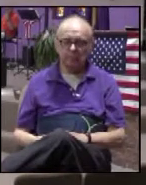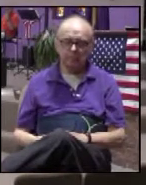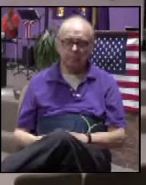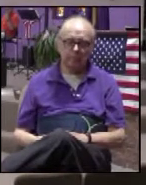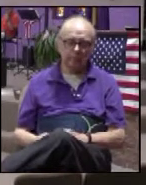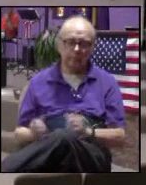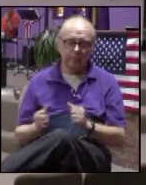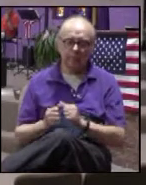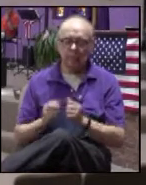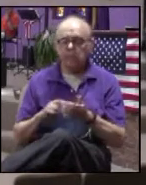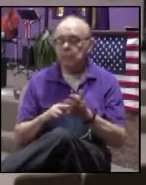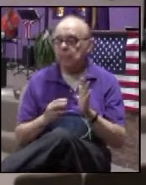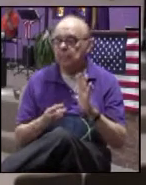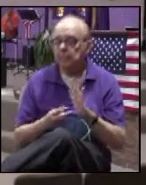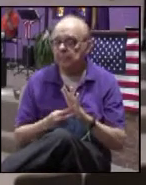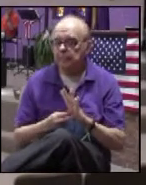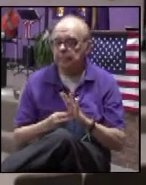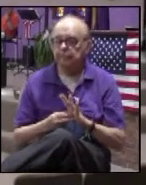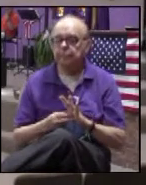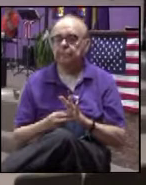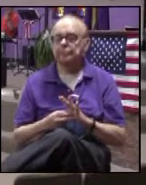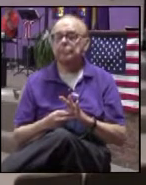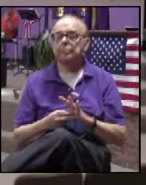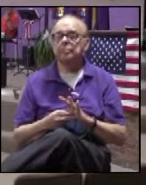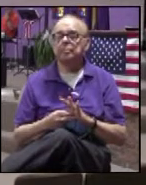What that means is